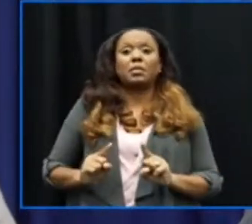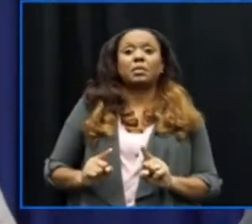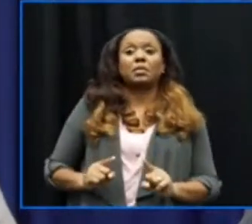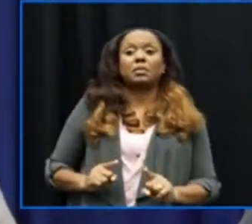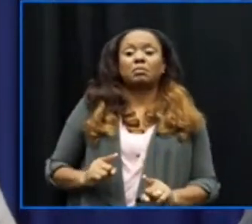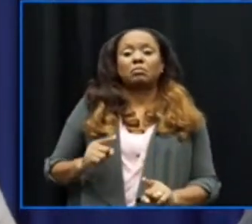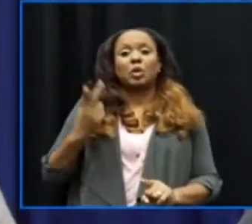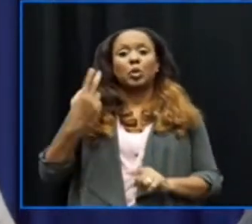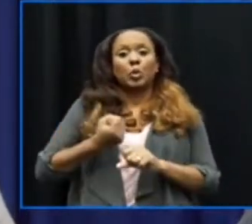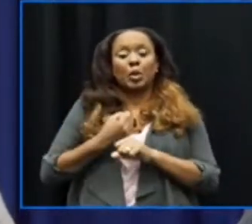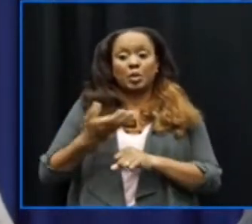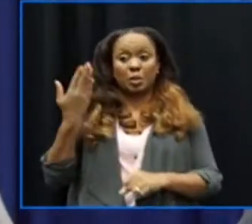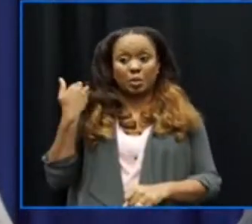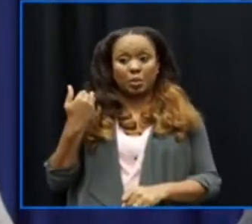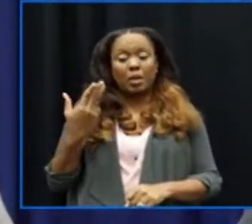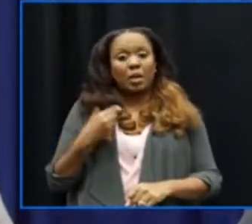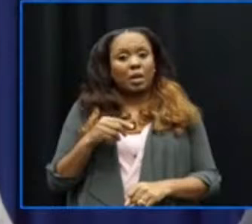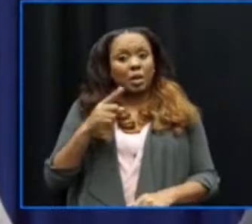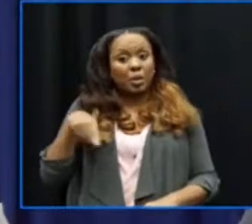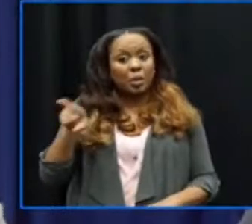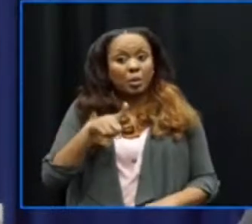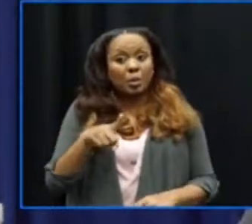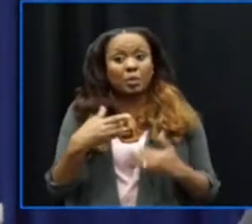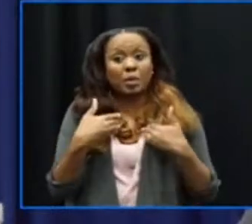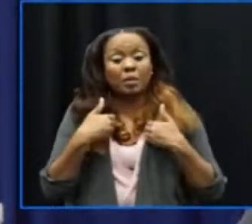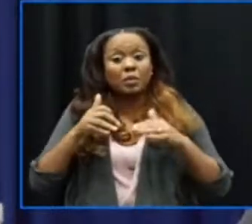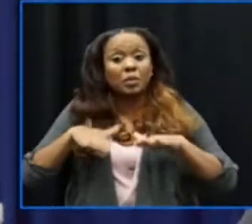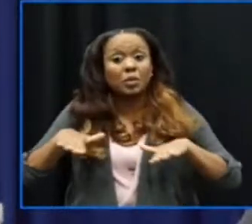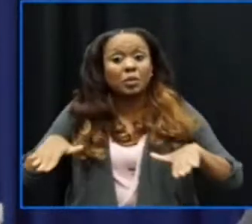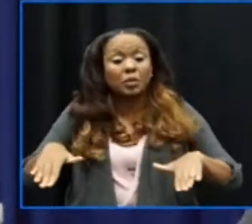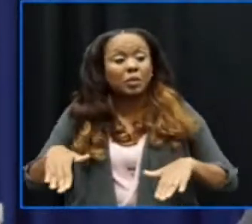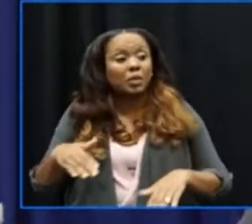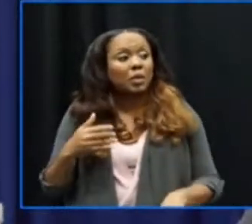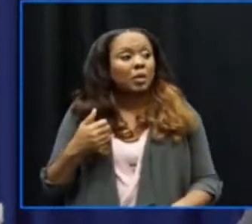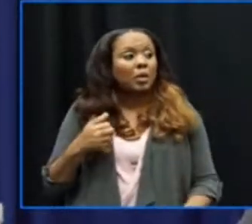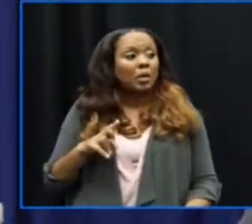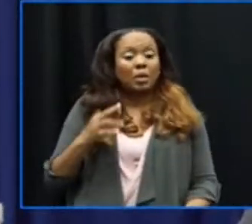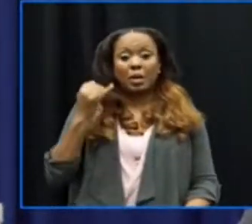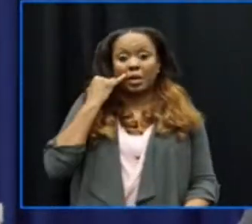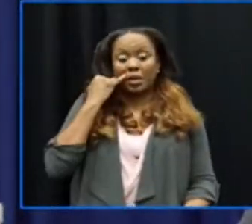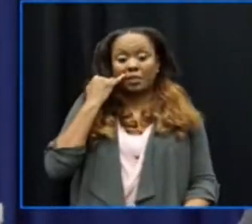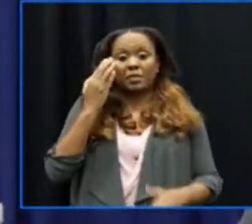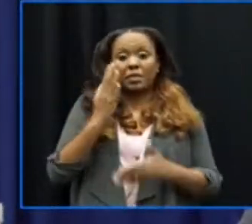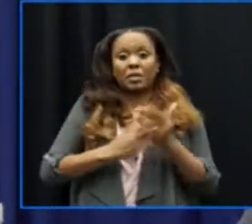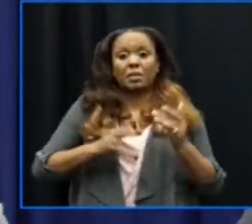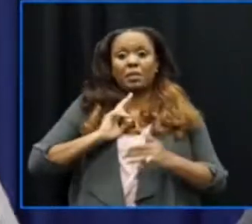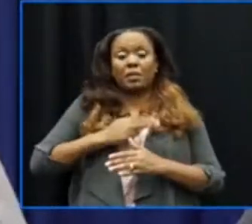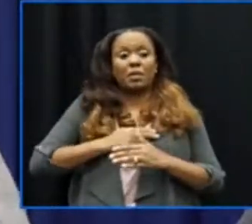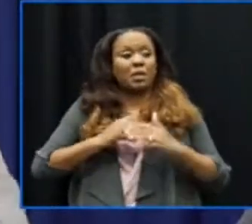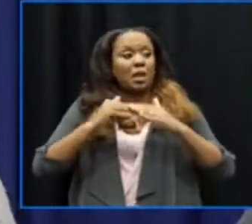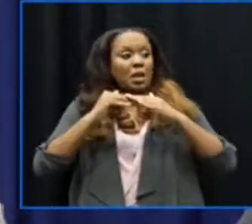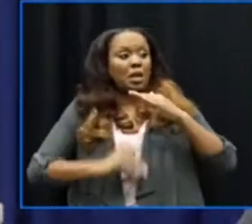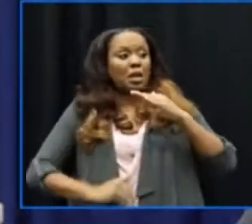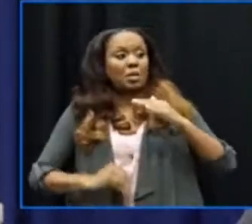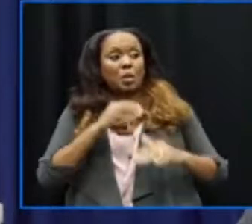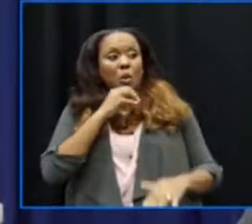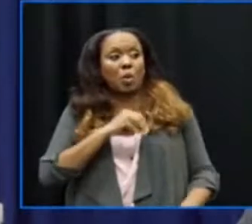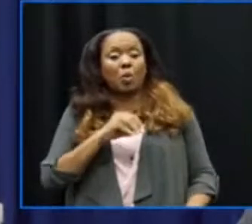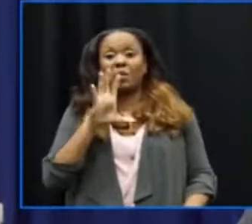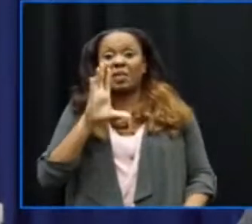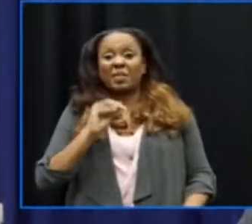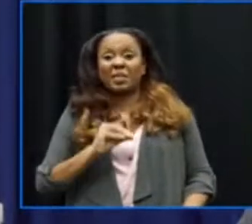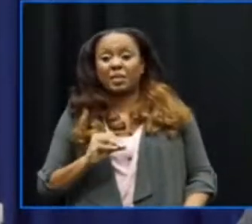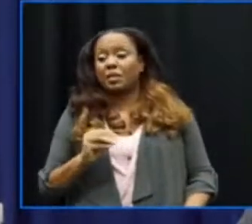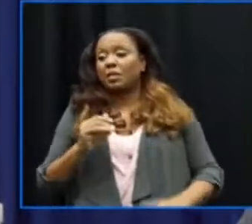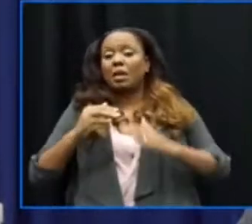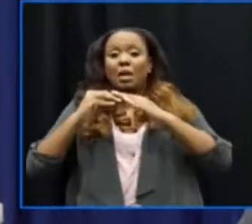children, need to understand, or those of us who are under the age of 55 or 50, depending, because there's no